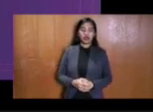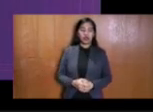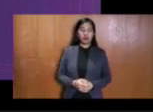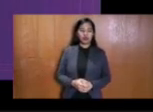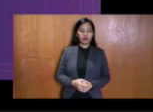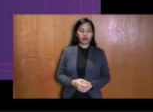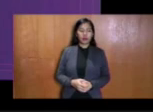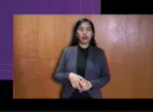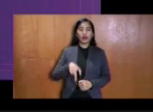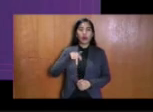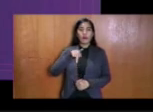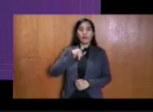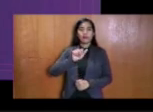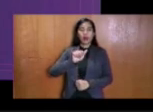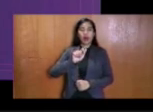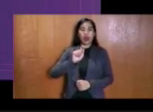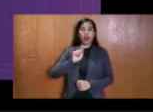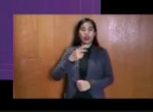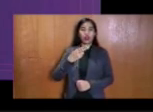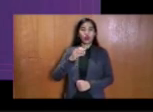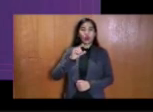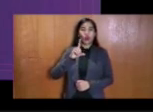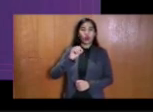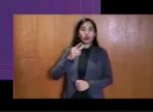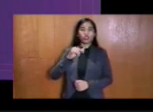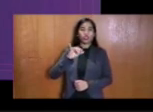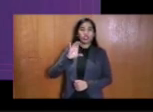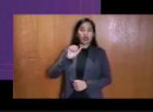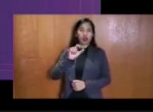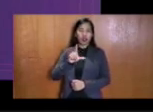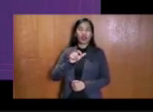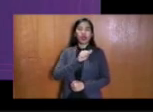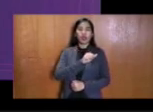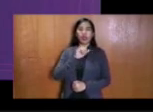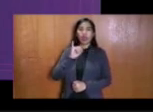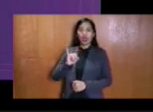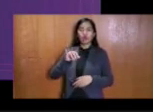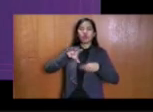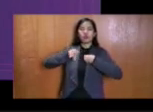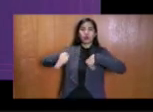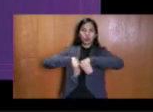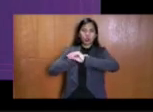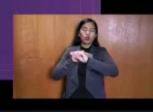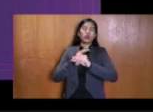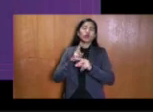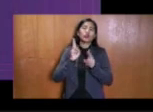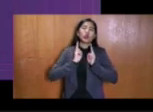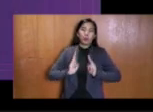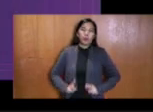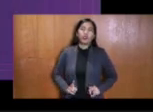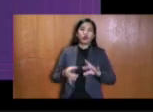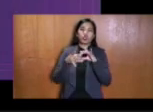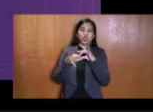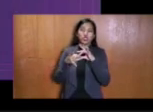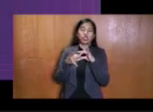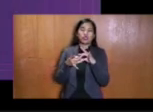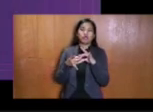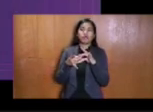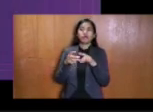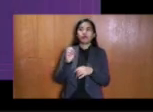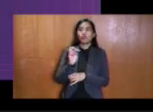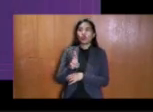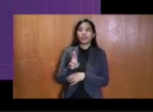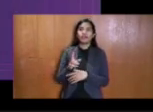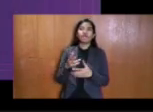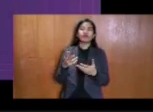pathological, at least insofar as AI would be replacing human relationships, or at least superseding